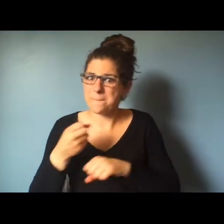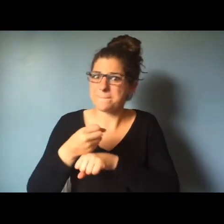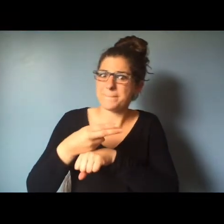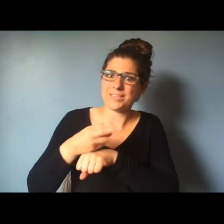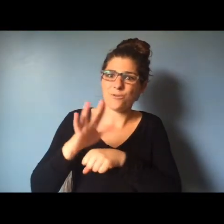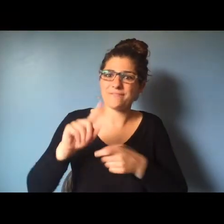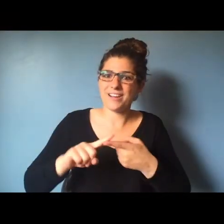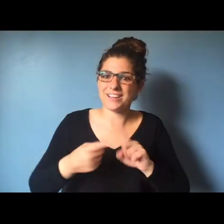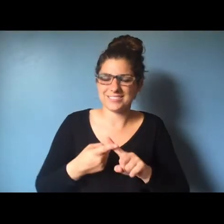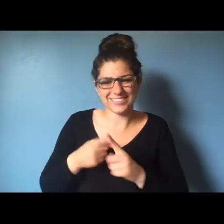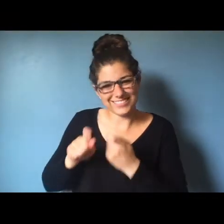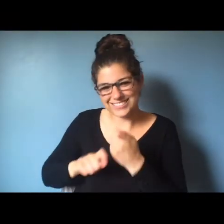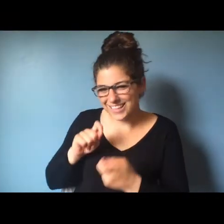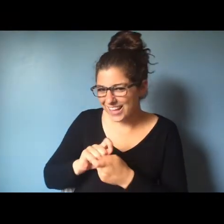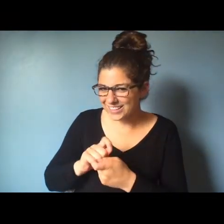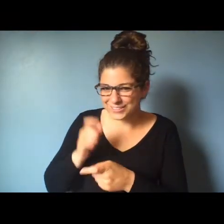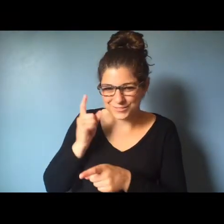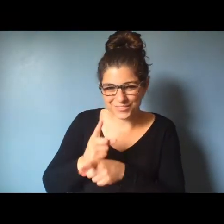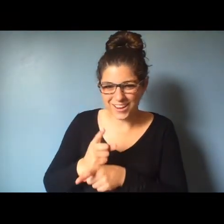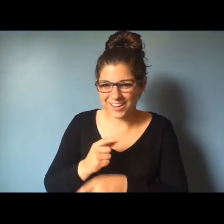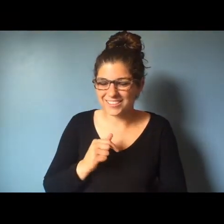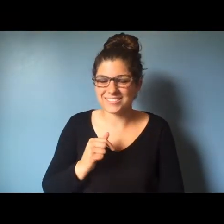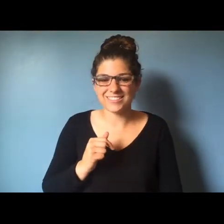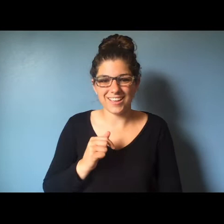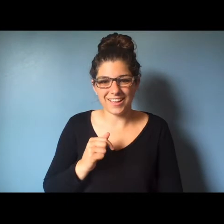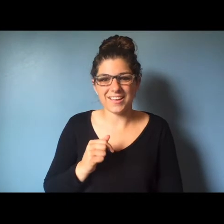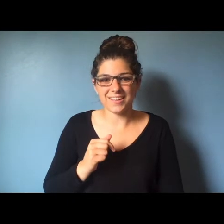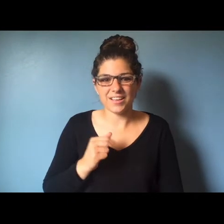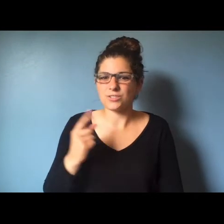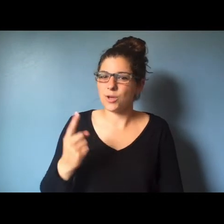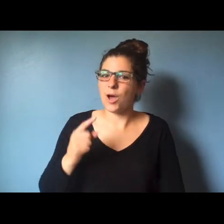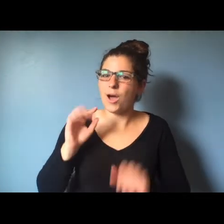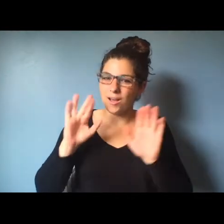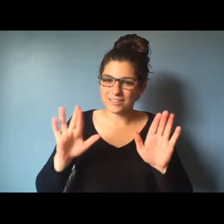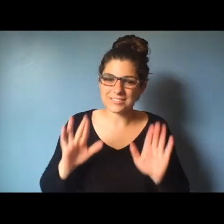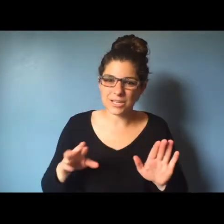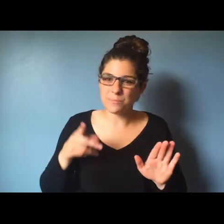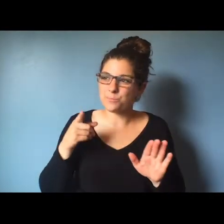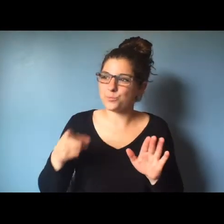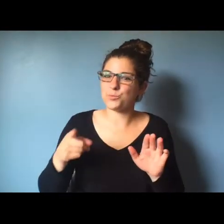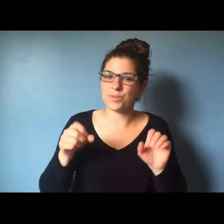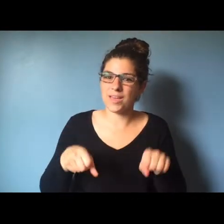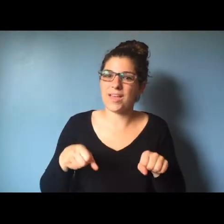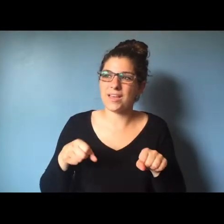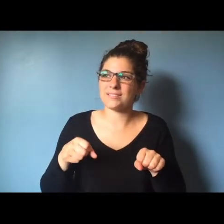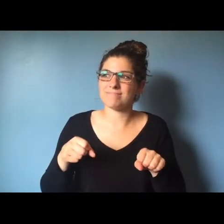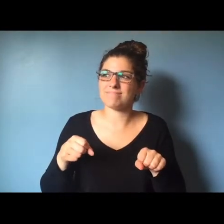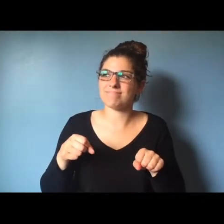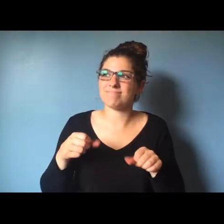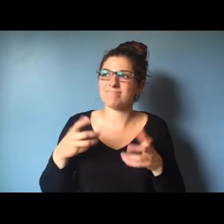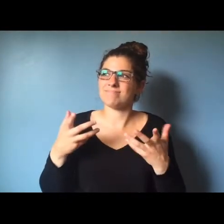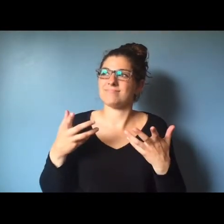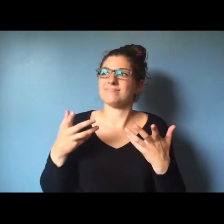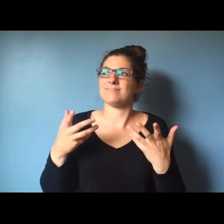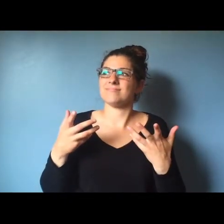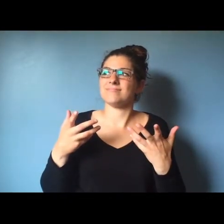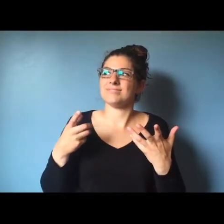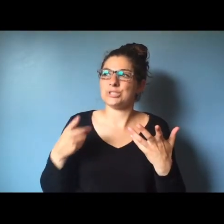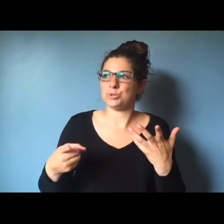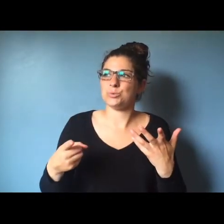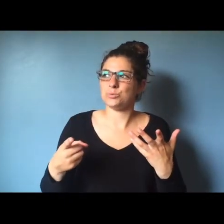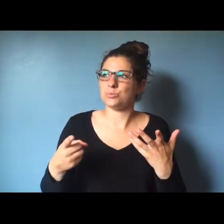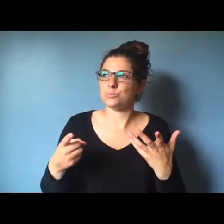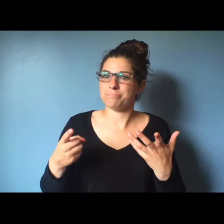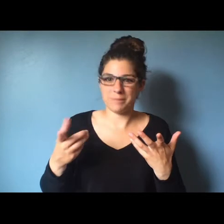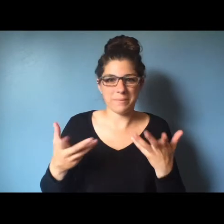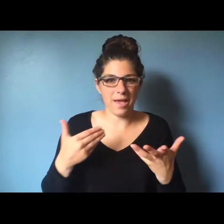friends. Right, exactly, definitely. And it's awesome that you've been able to get to a place where you might